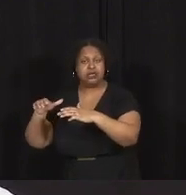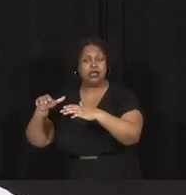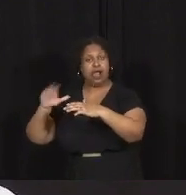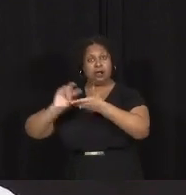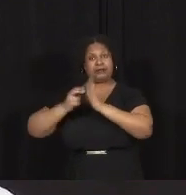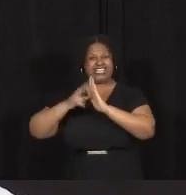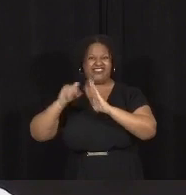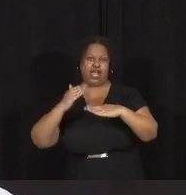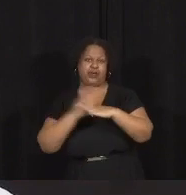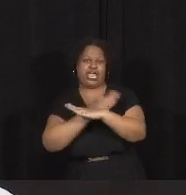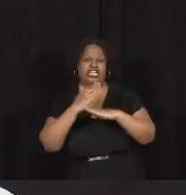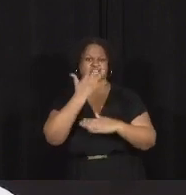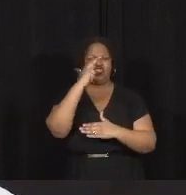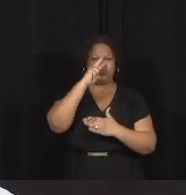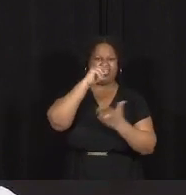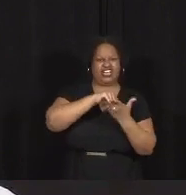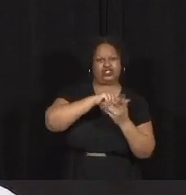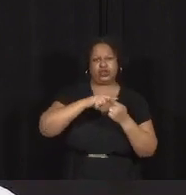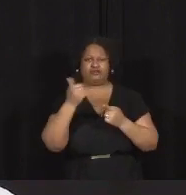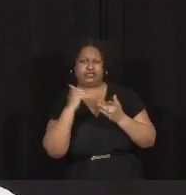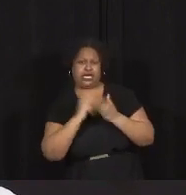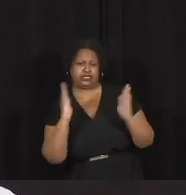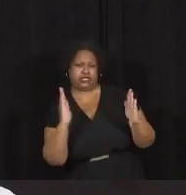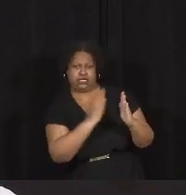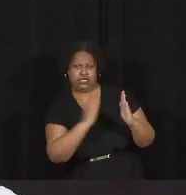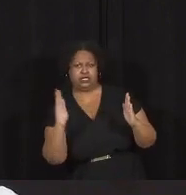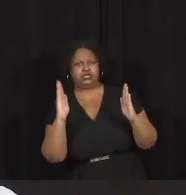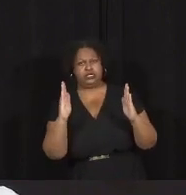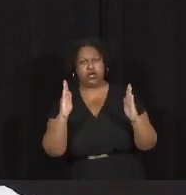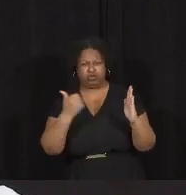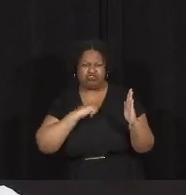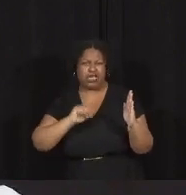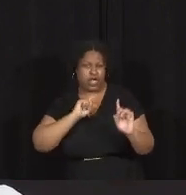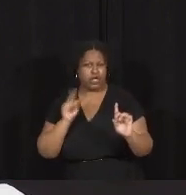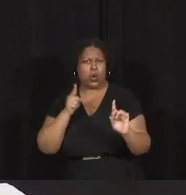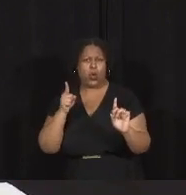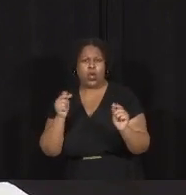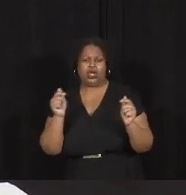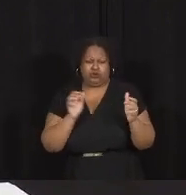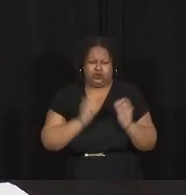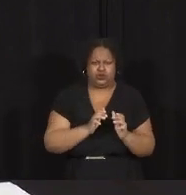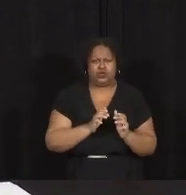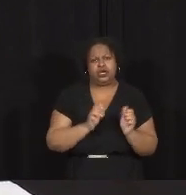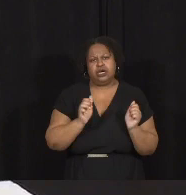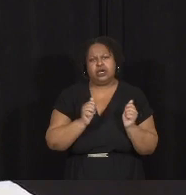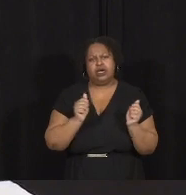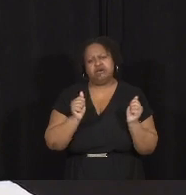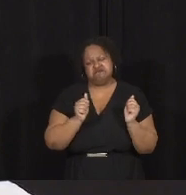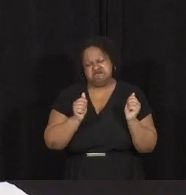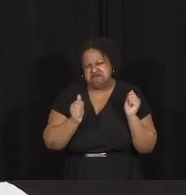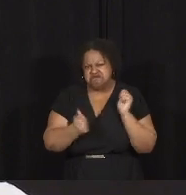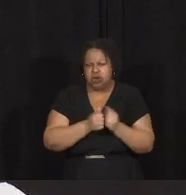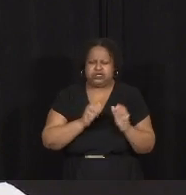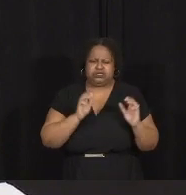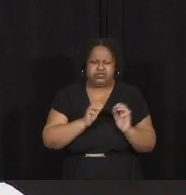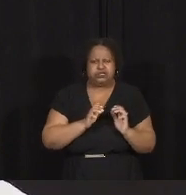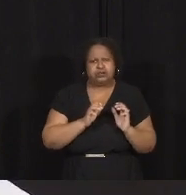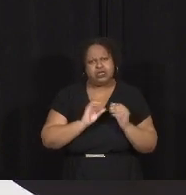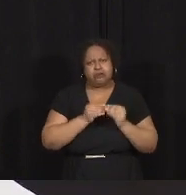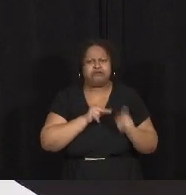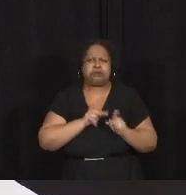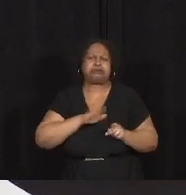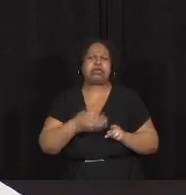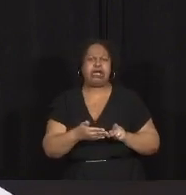and we can strive to get as low as possible within that range. So I appreciate that to